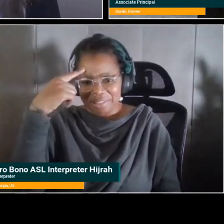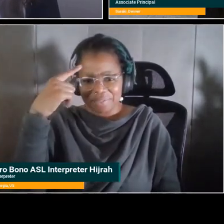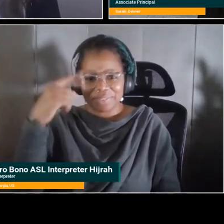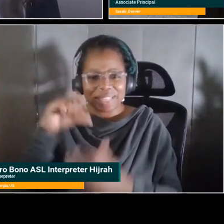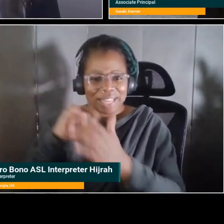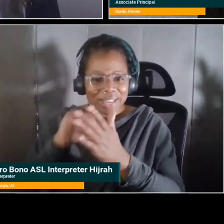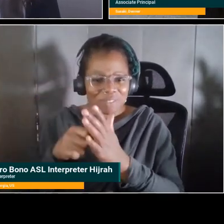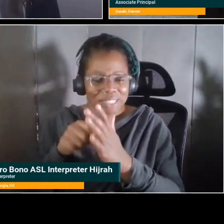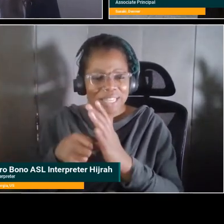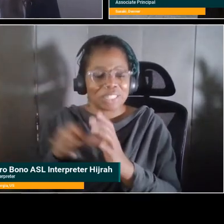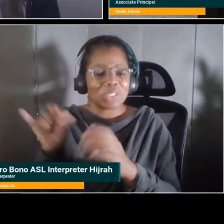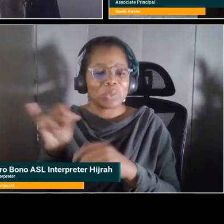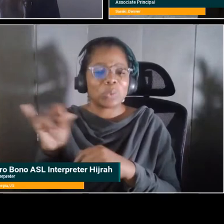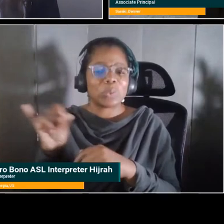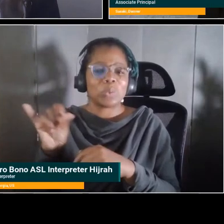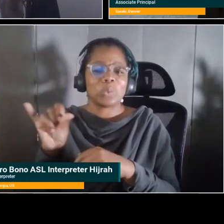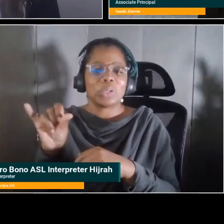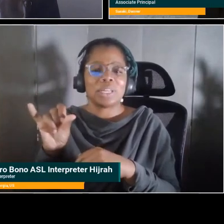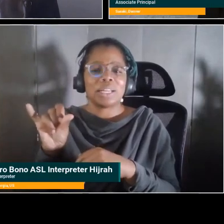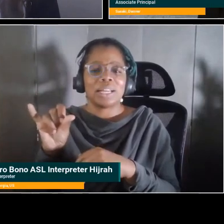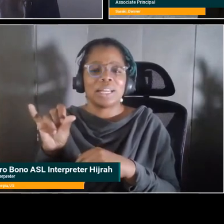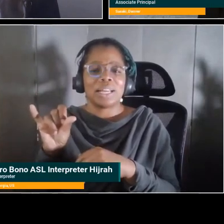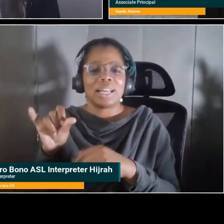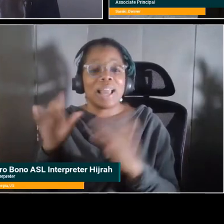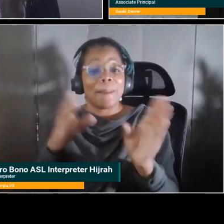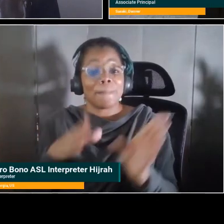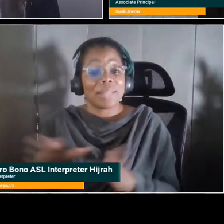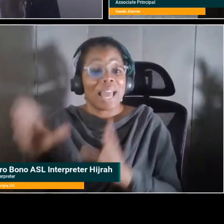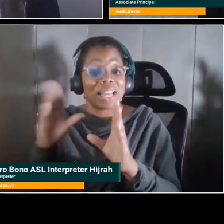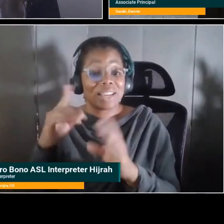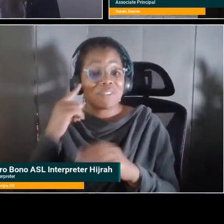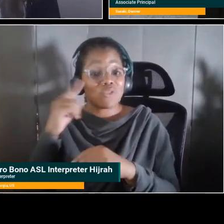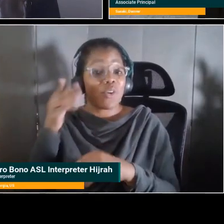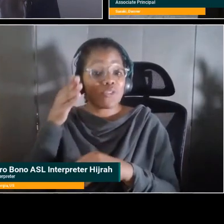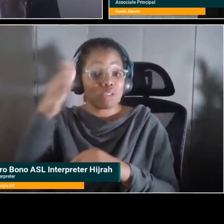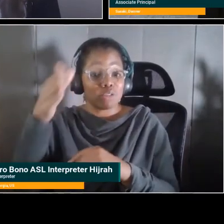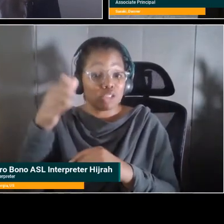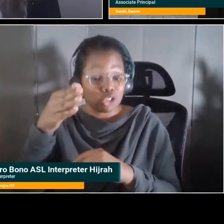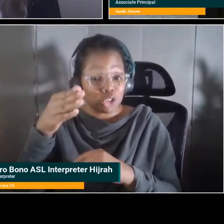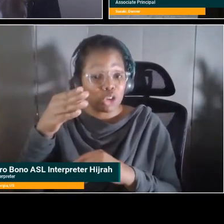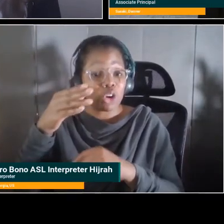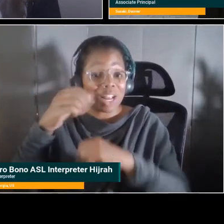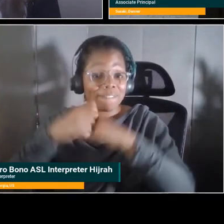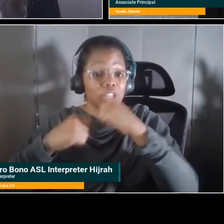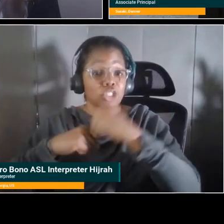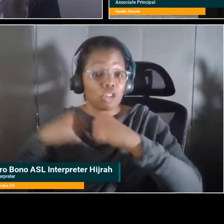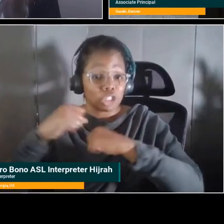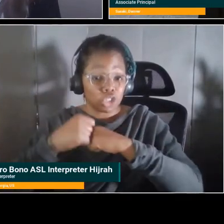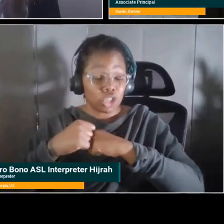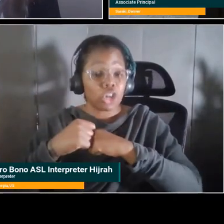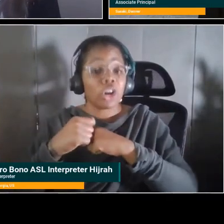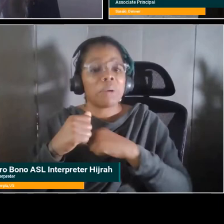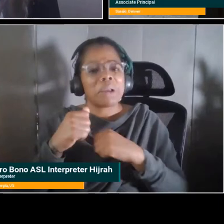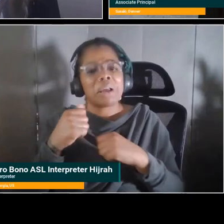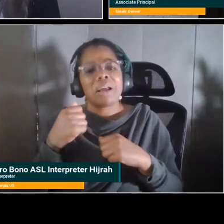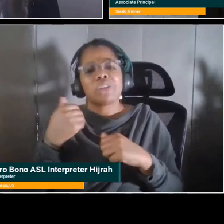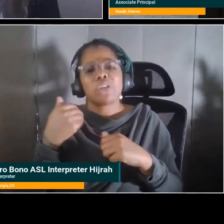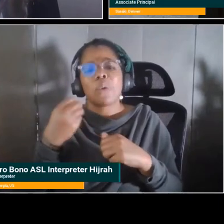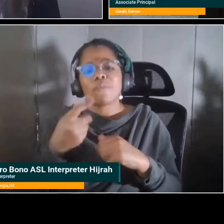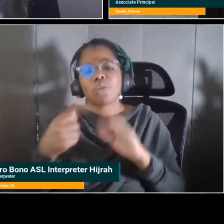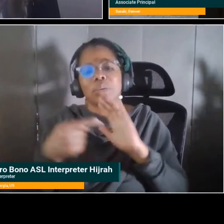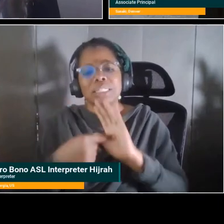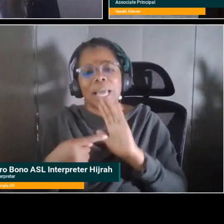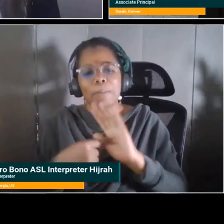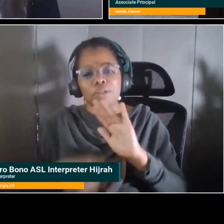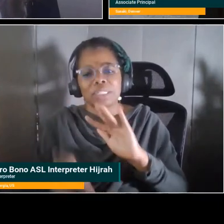emphasizing too just the planning for future infrastructure, there were a couple of examples that have